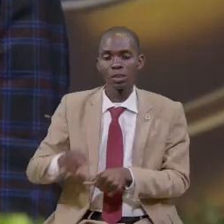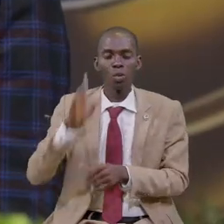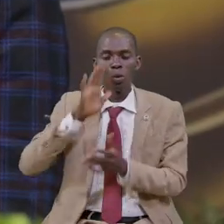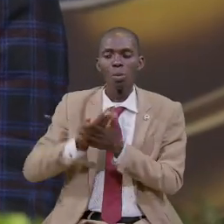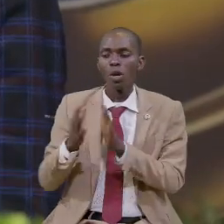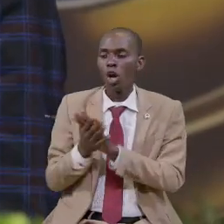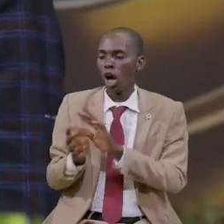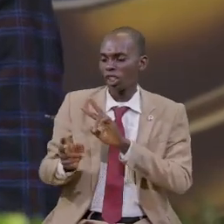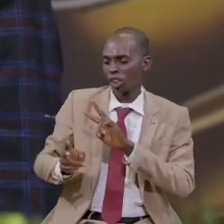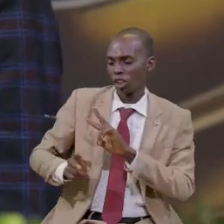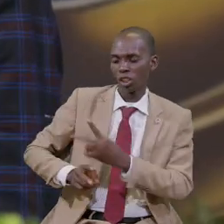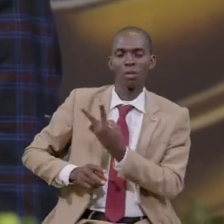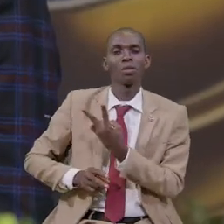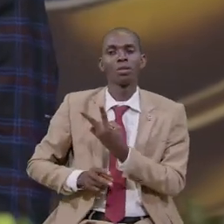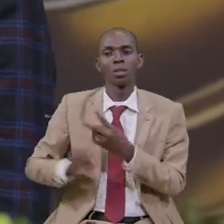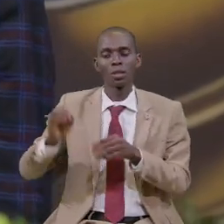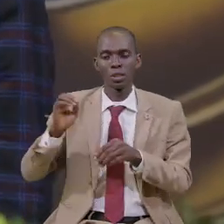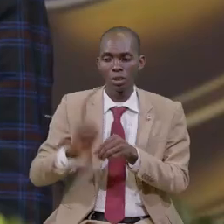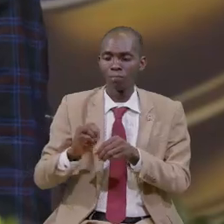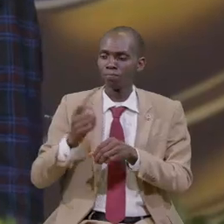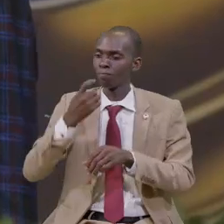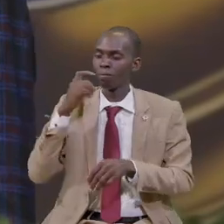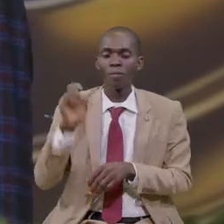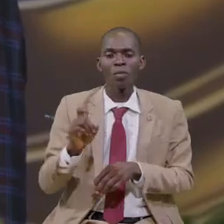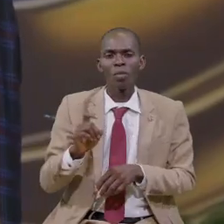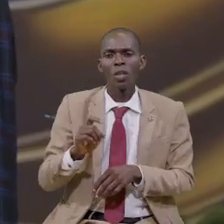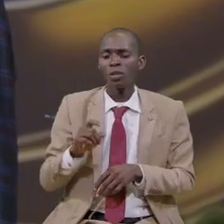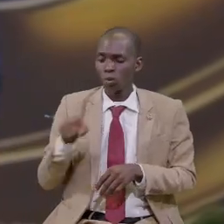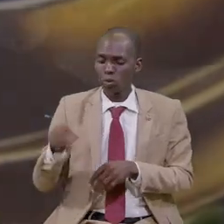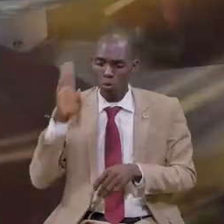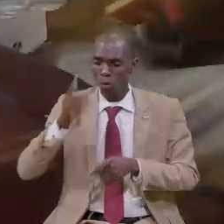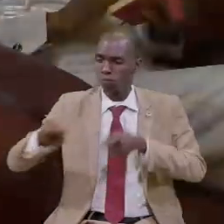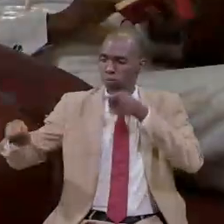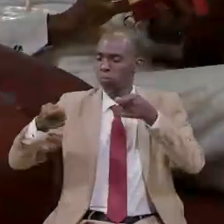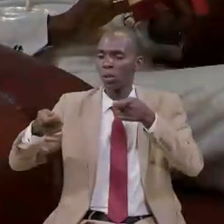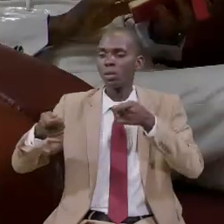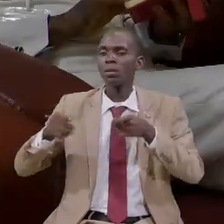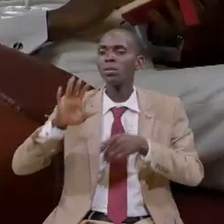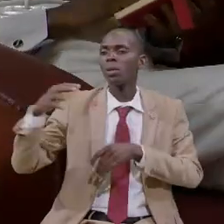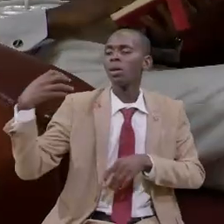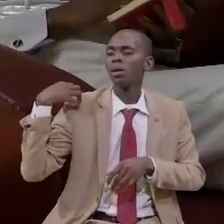Potiphar. Even above Potiphar's wife. Yeah. And eventually,